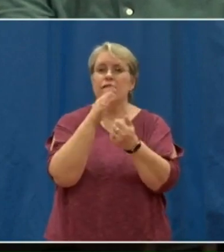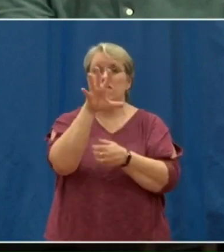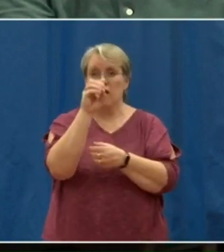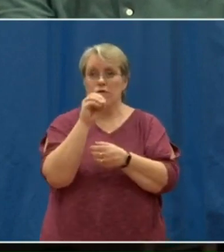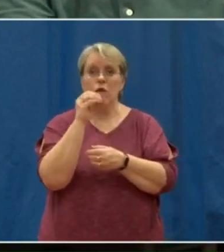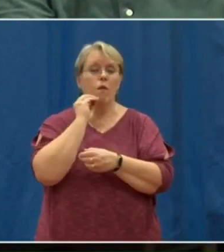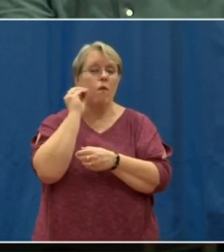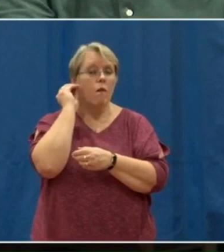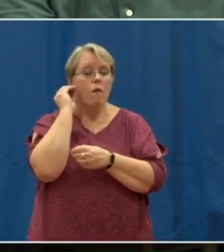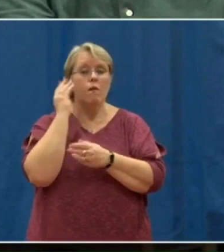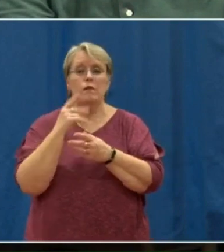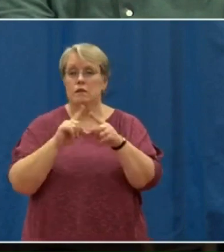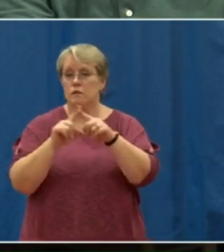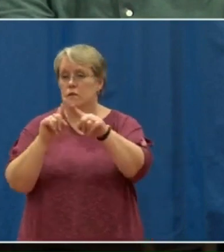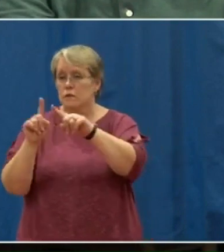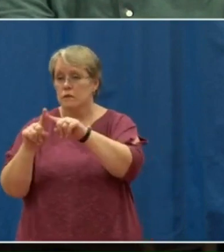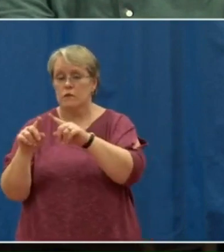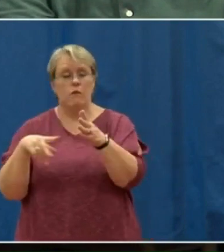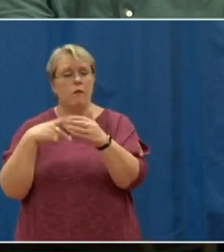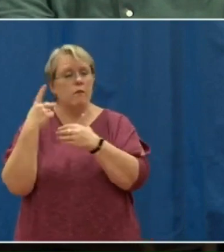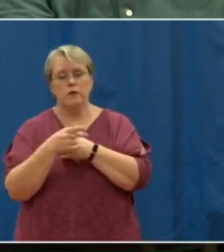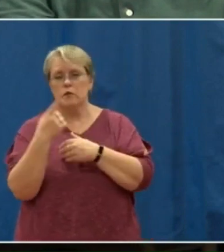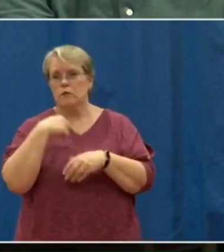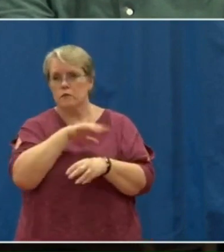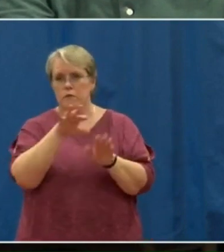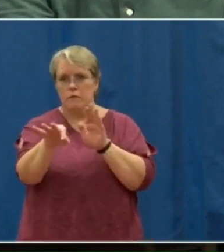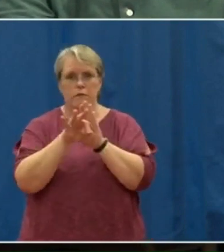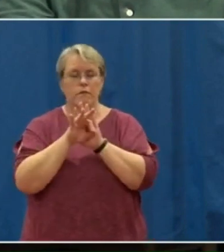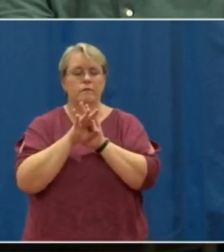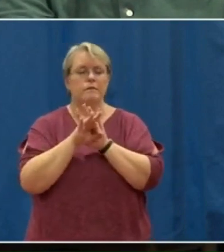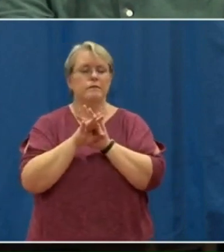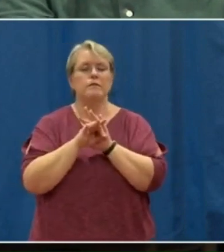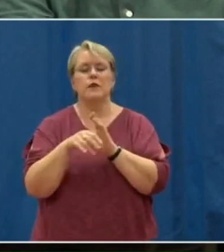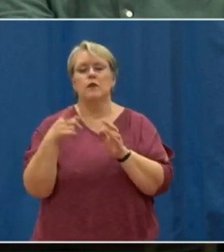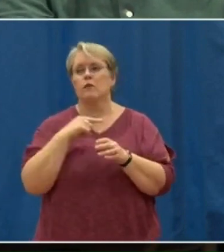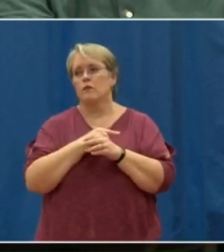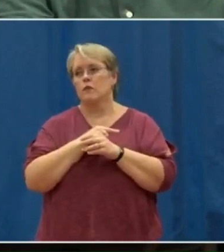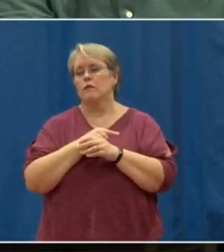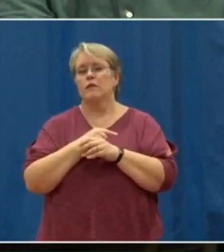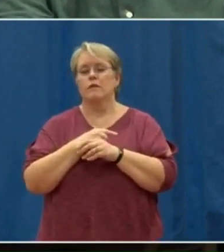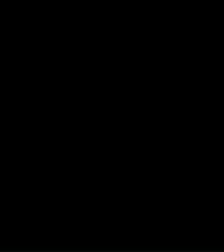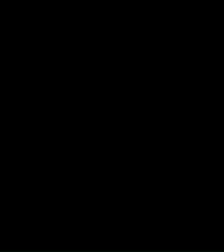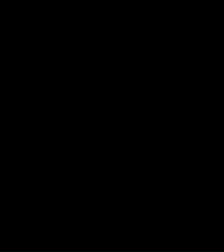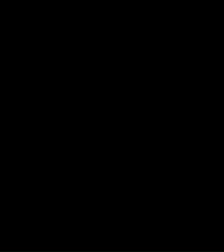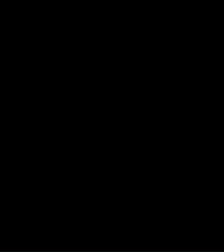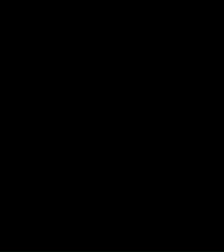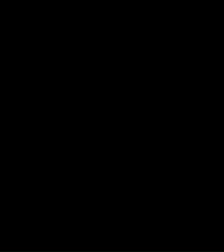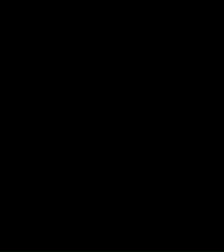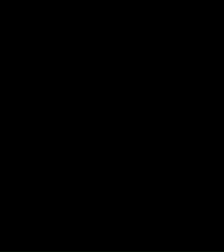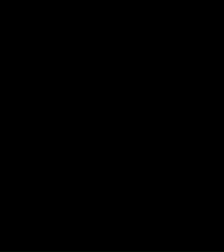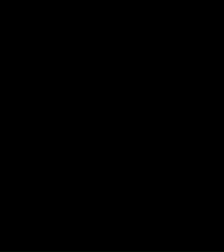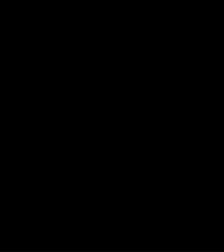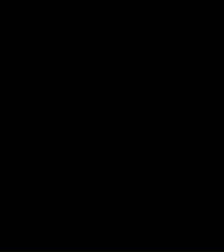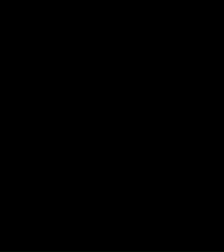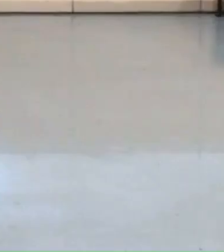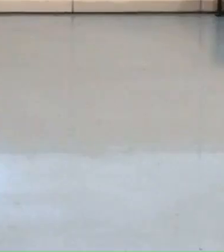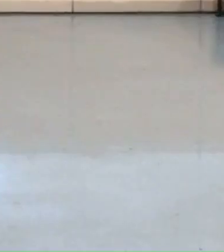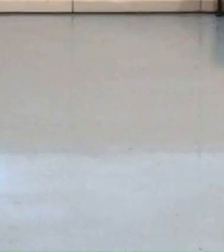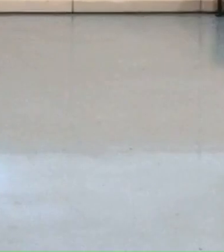homes, whatever project we chose, and we would have taken 50 homes.